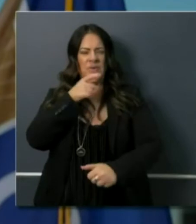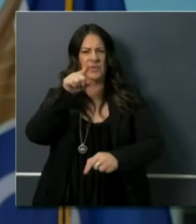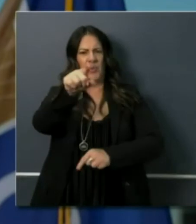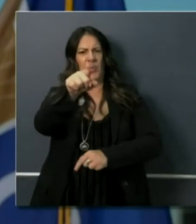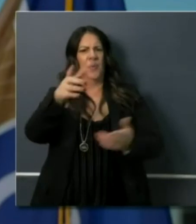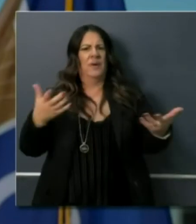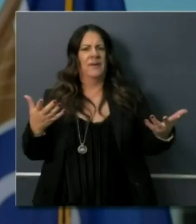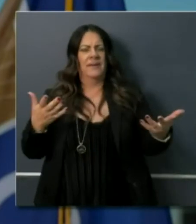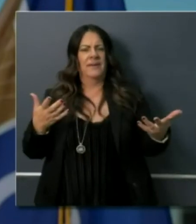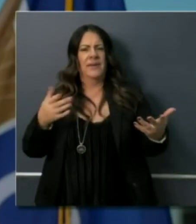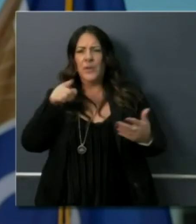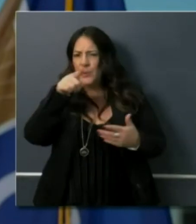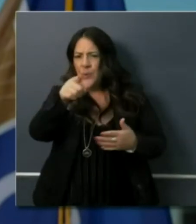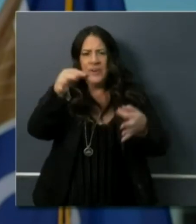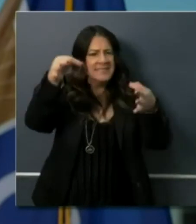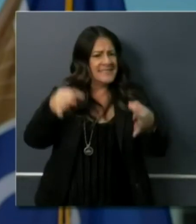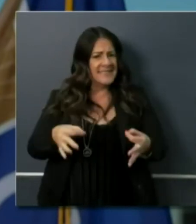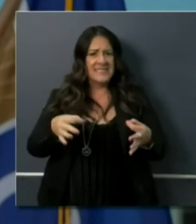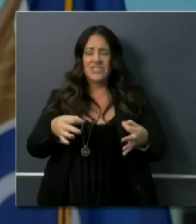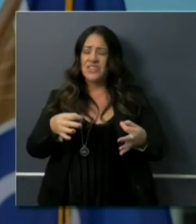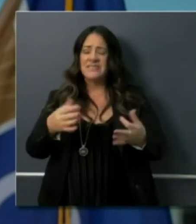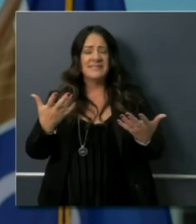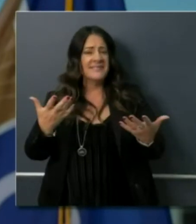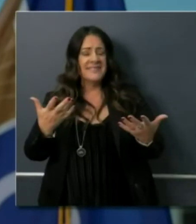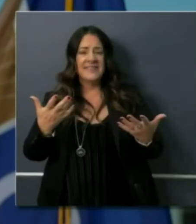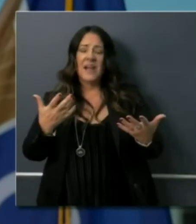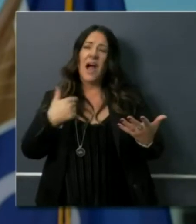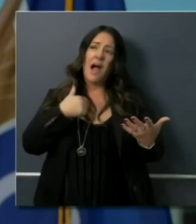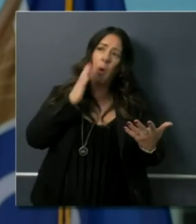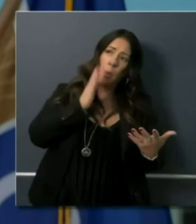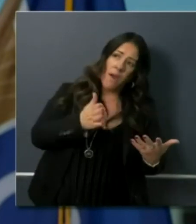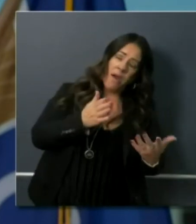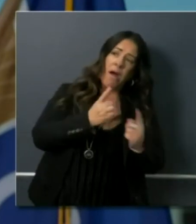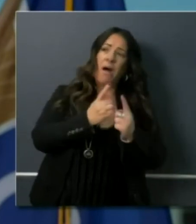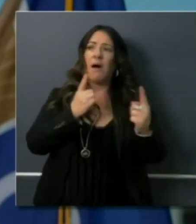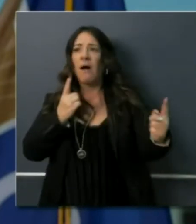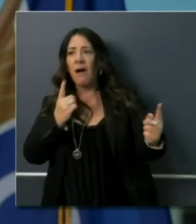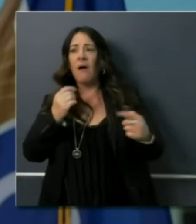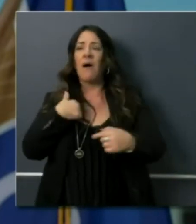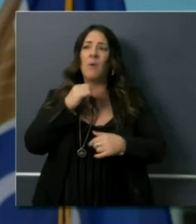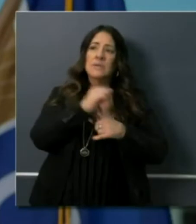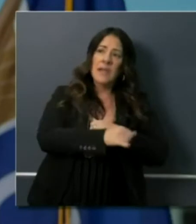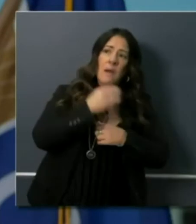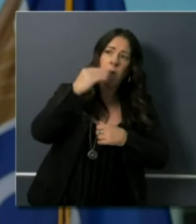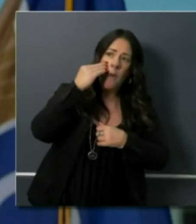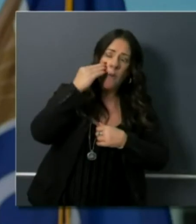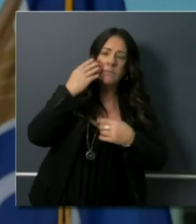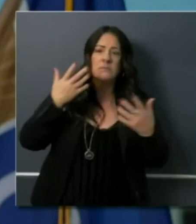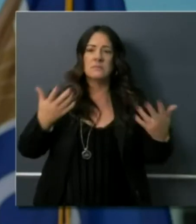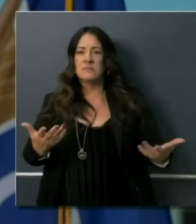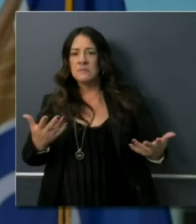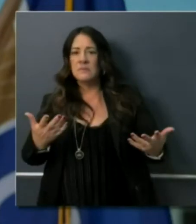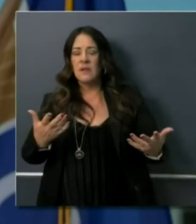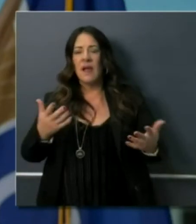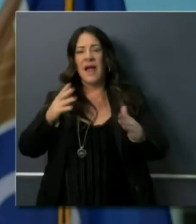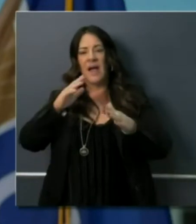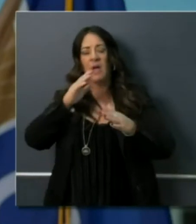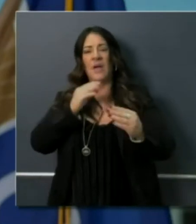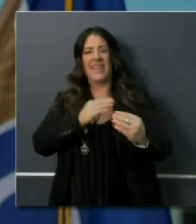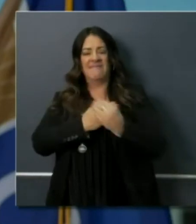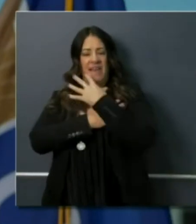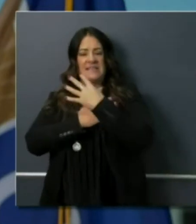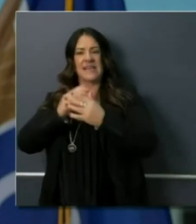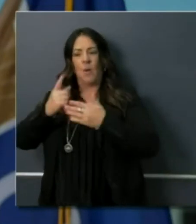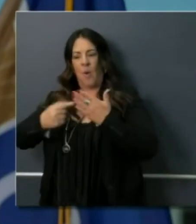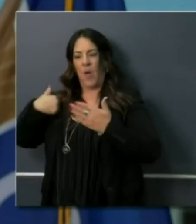again. Your decision will determine what the state and the federal government do in this respect. And so I